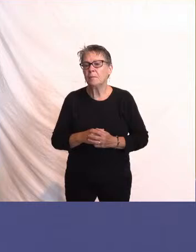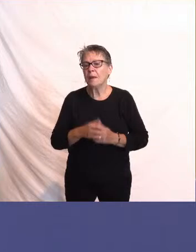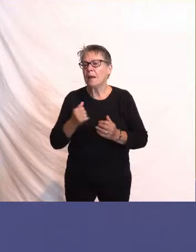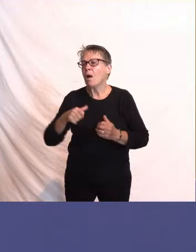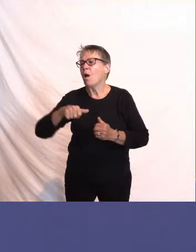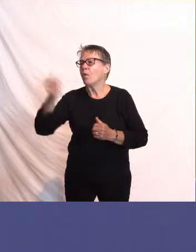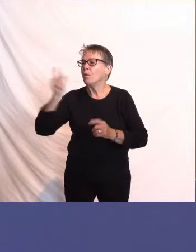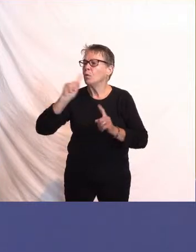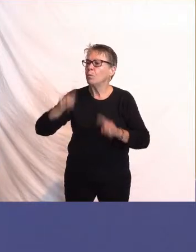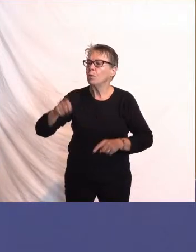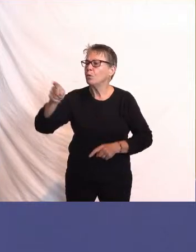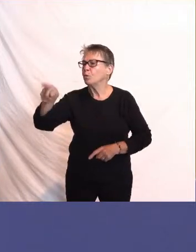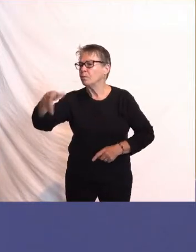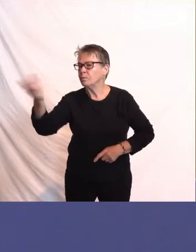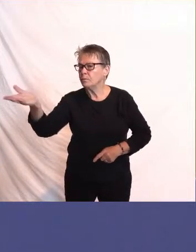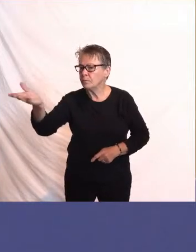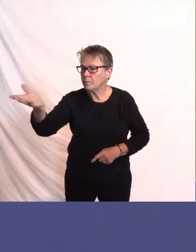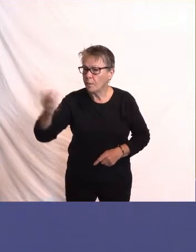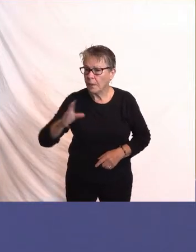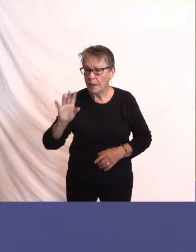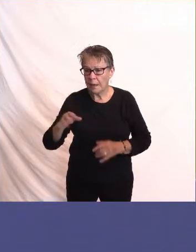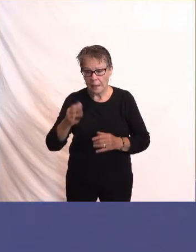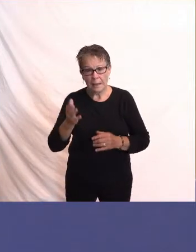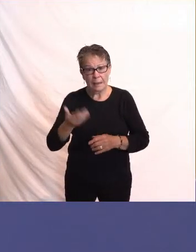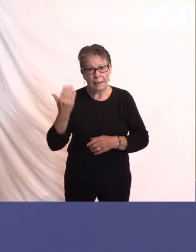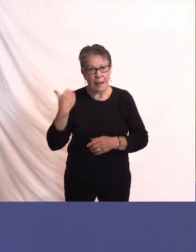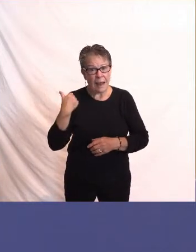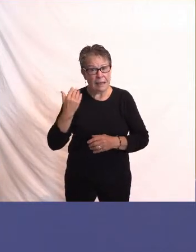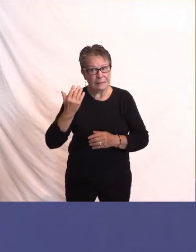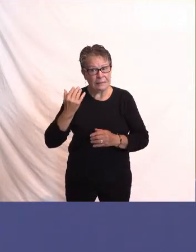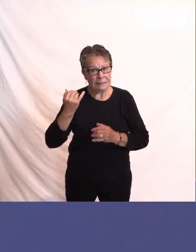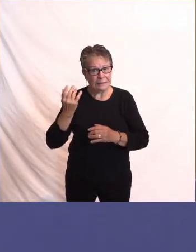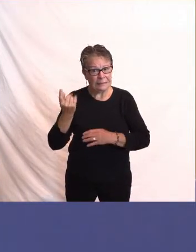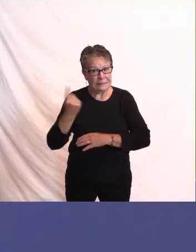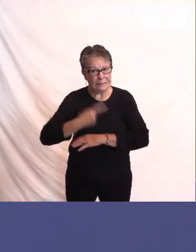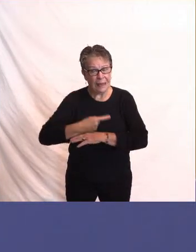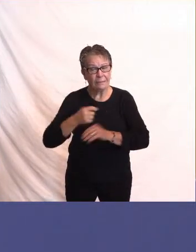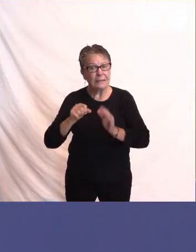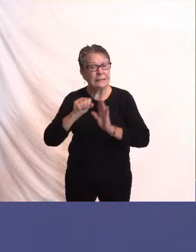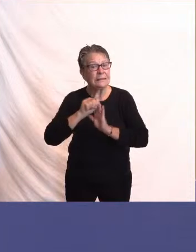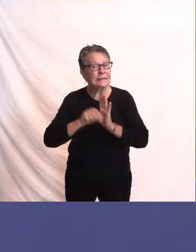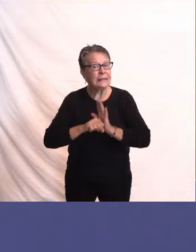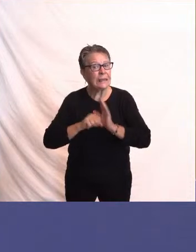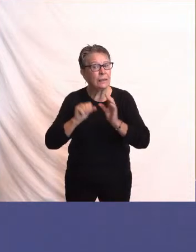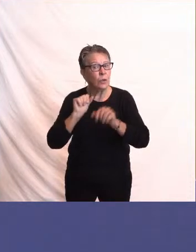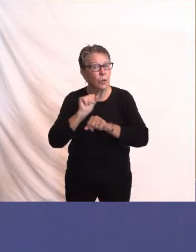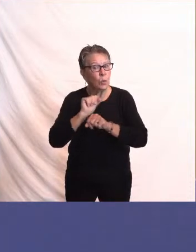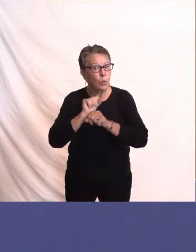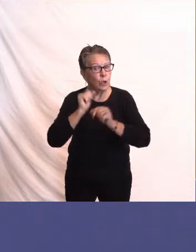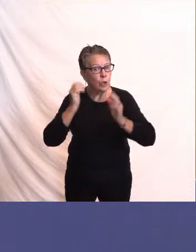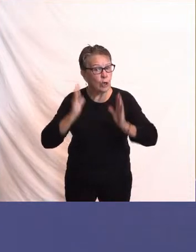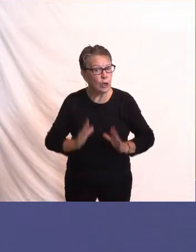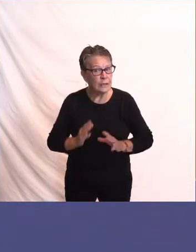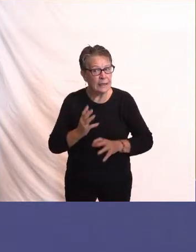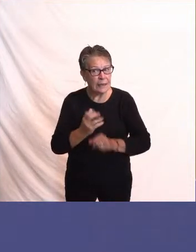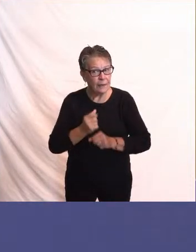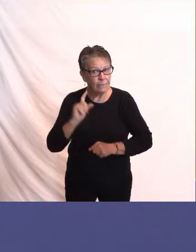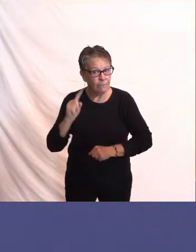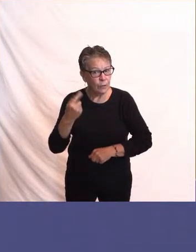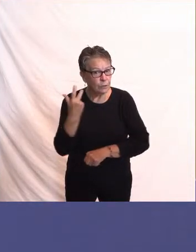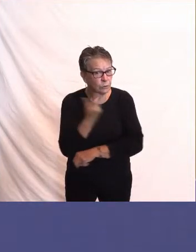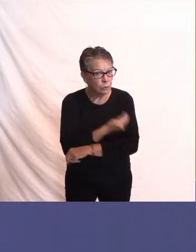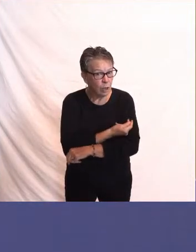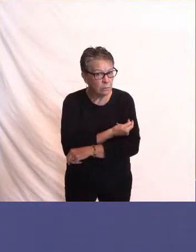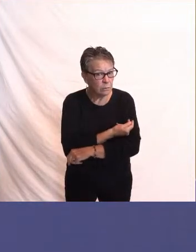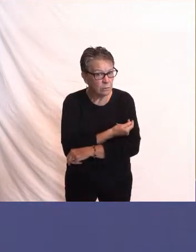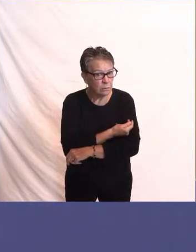teachers to get, for example, the J&J shot to be considered fully vaccinated by the October 18th deadline. Does your administration have any sense of how